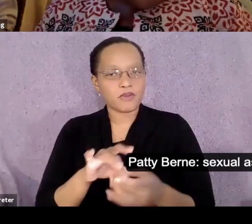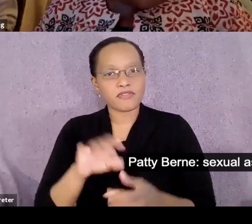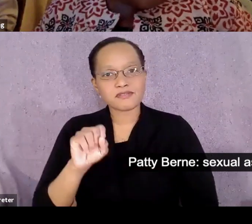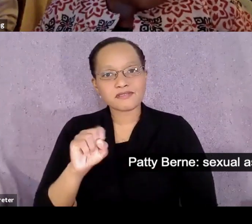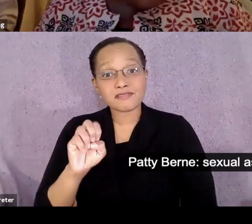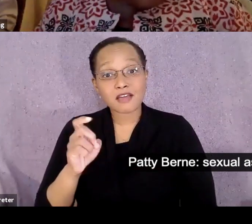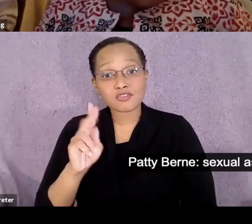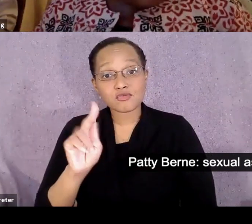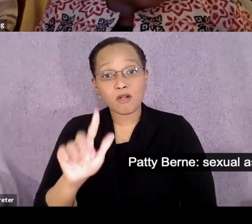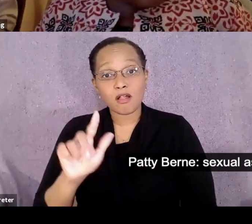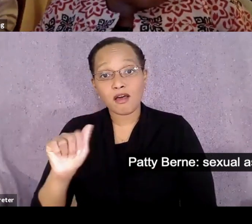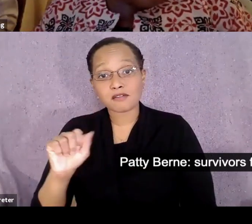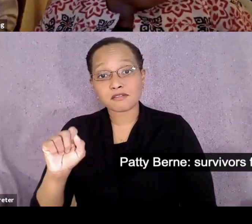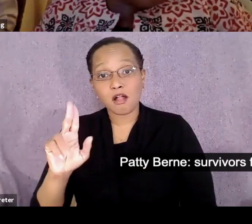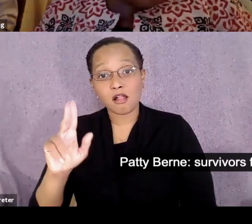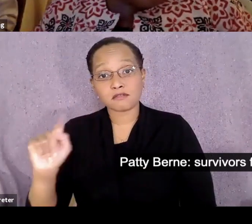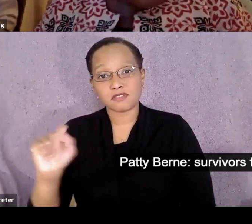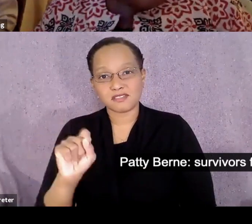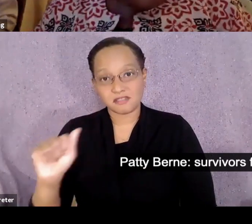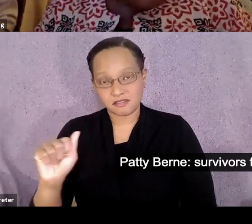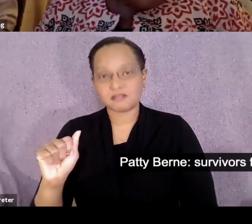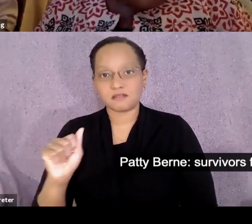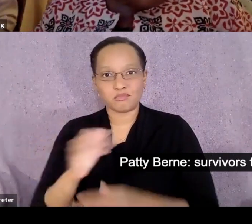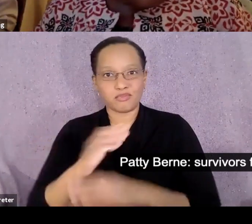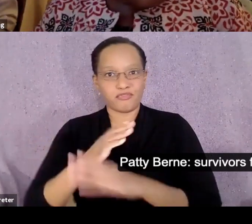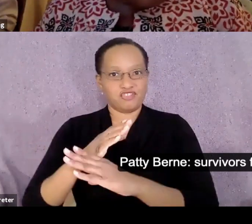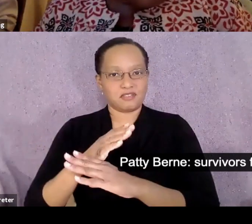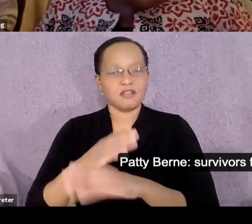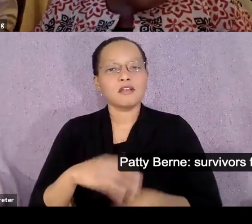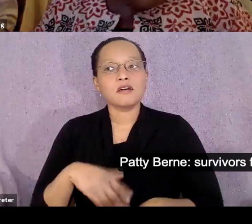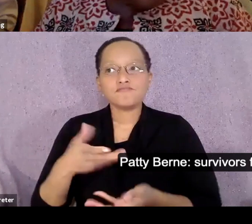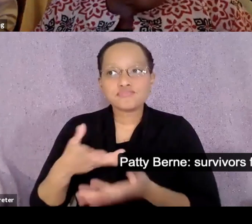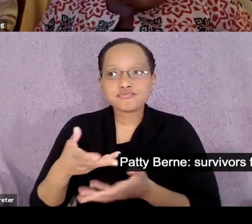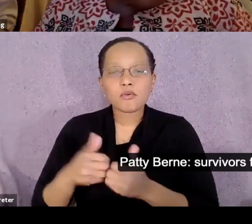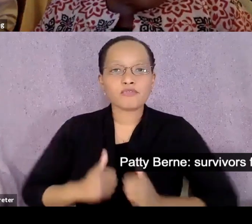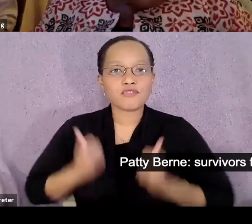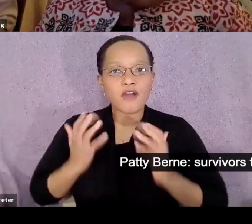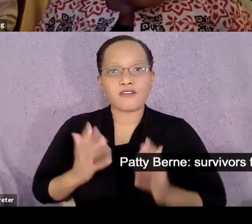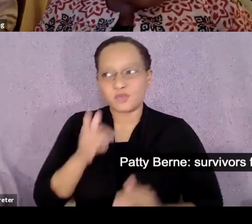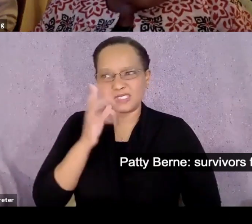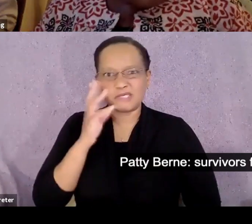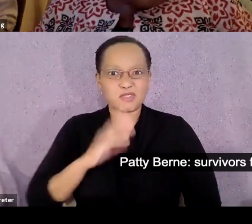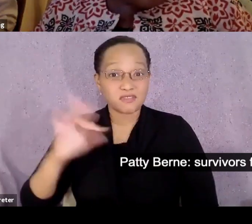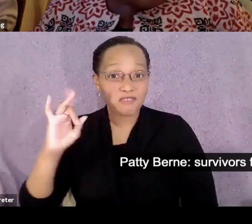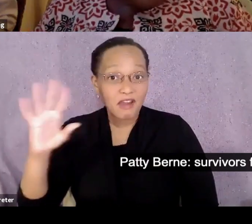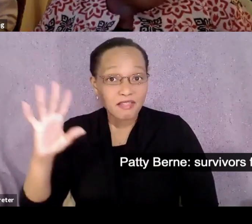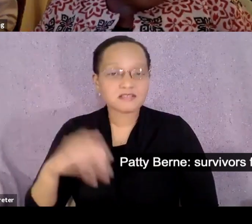in working with survivors of violence from multiple contexts, and also from